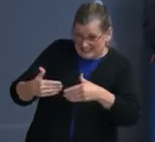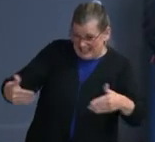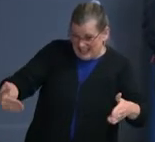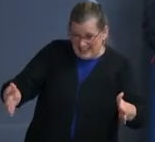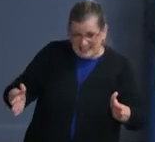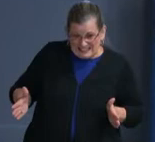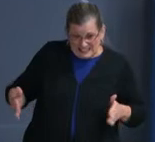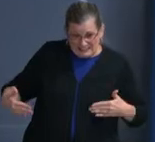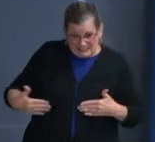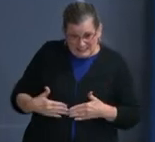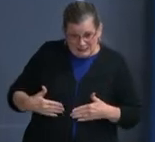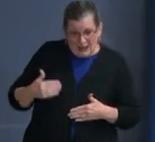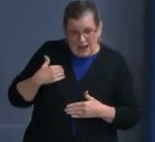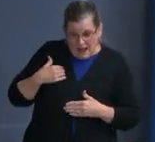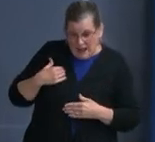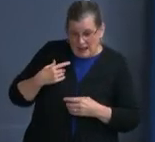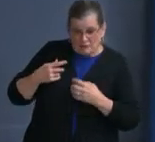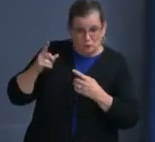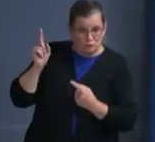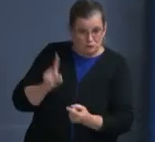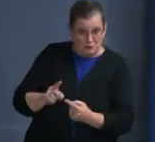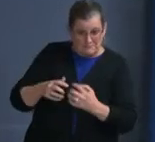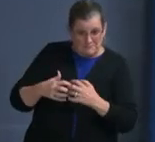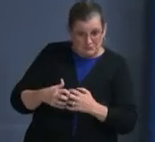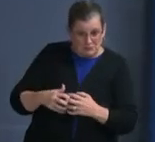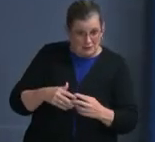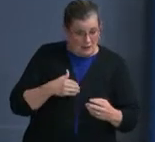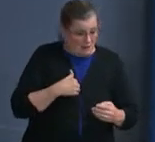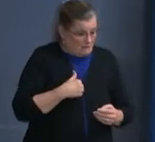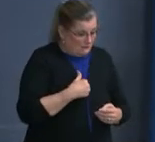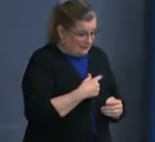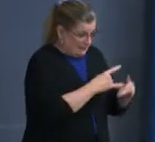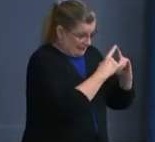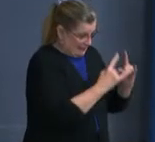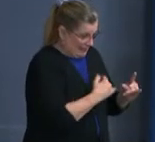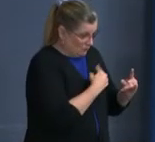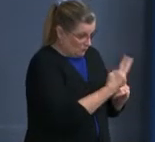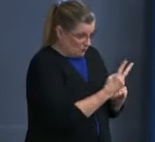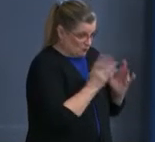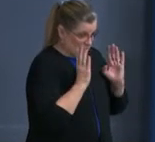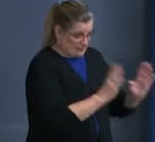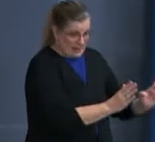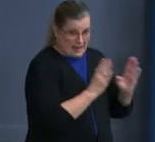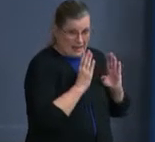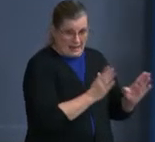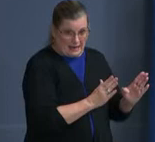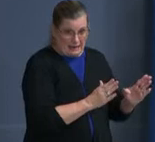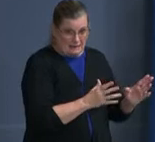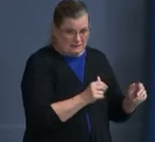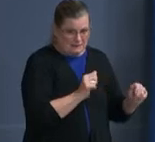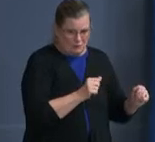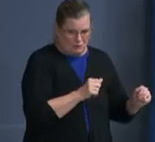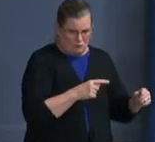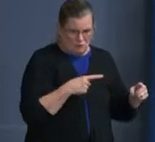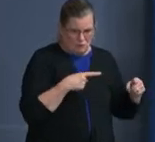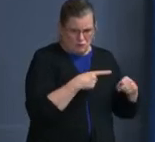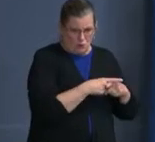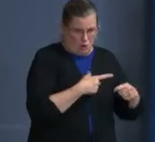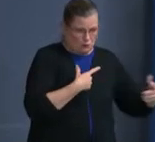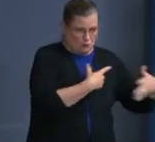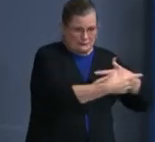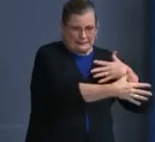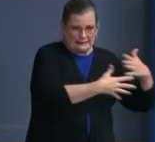ventilation over a tent that has 2 sides, right? Because you don't have the ability to get crosswinds. The same thing about these